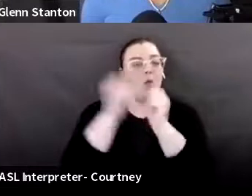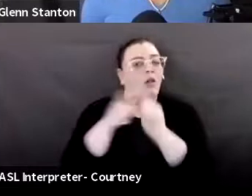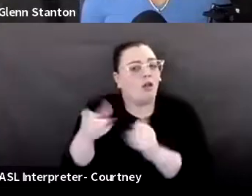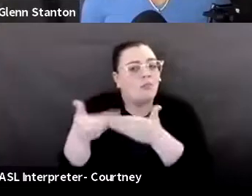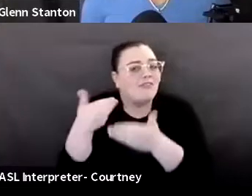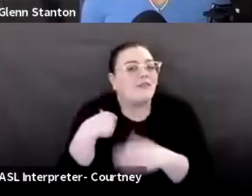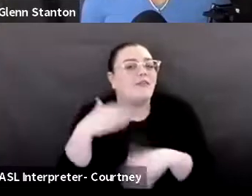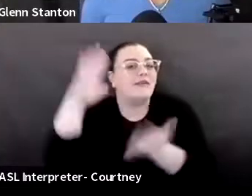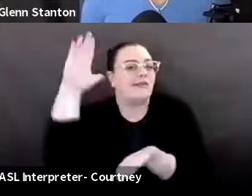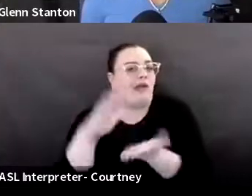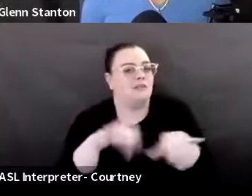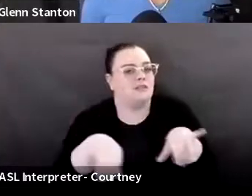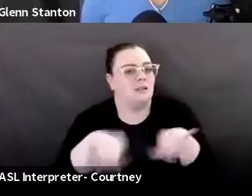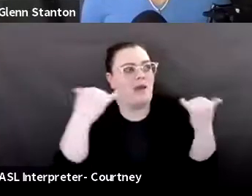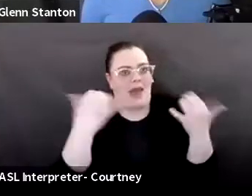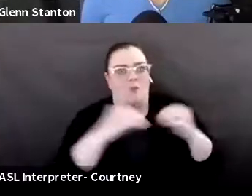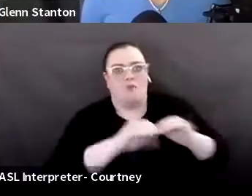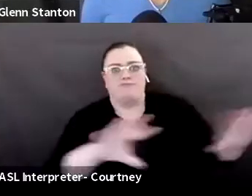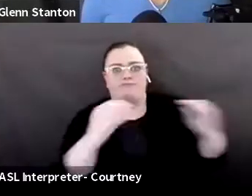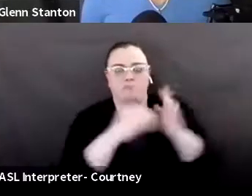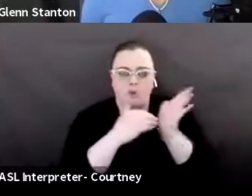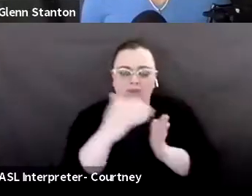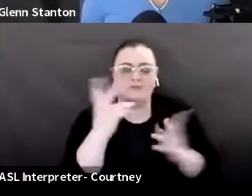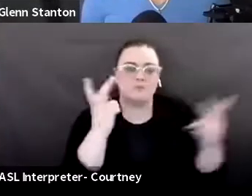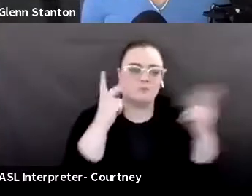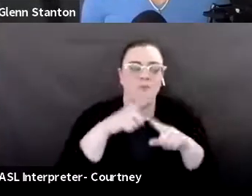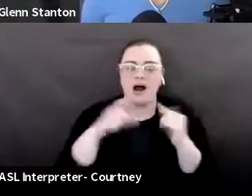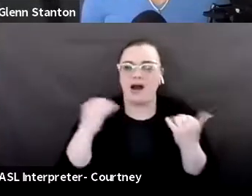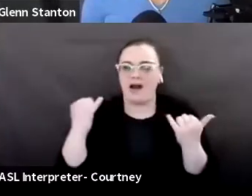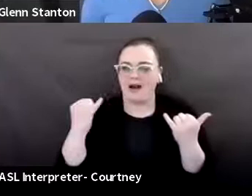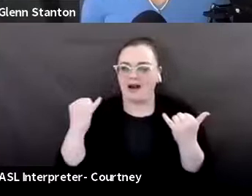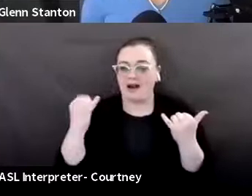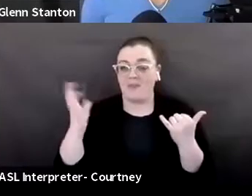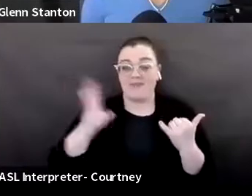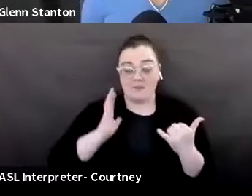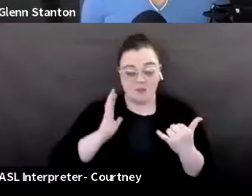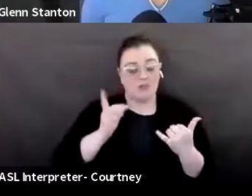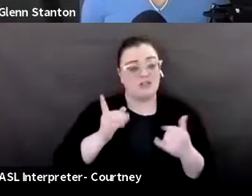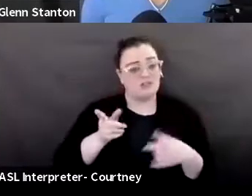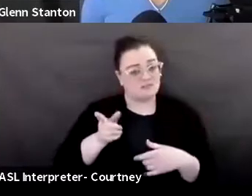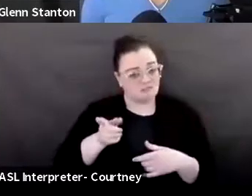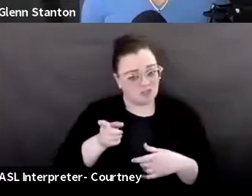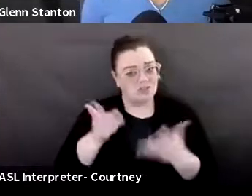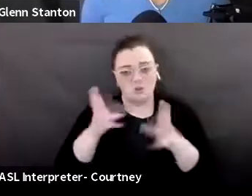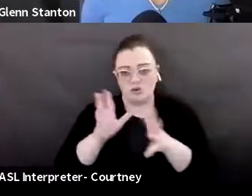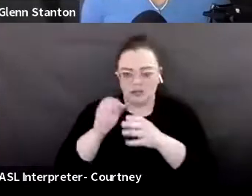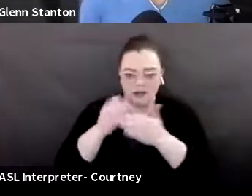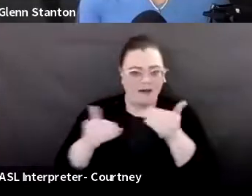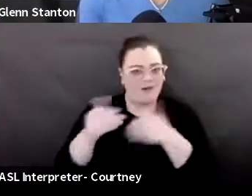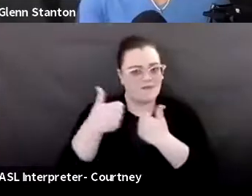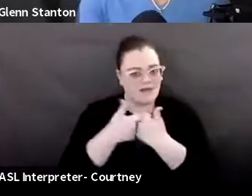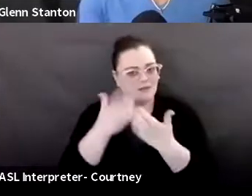less common than they are now. And this is what I mean by championing. She All the things that I'm seeing